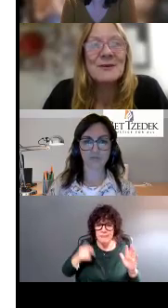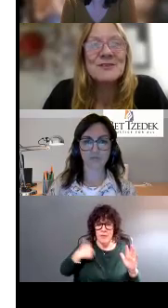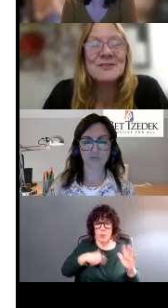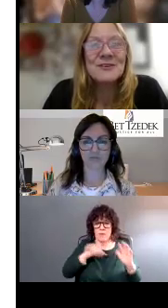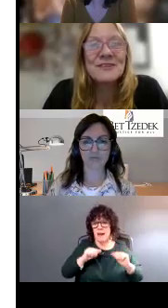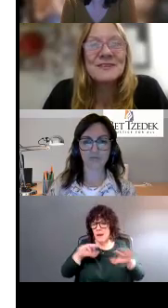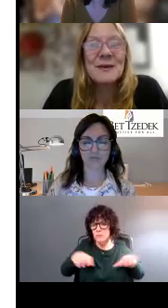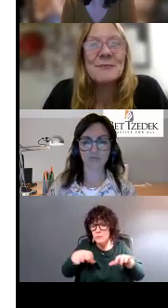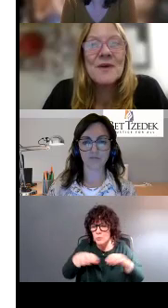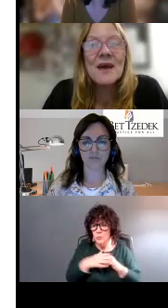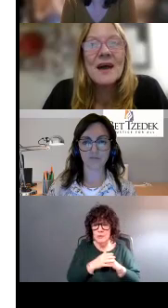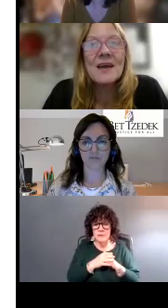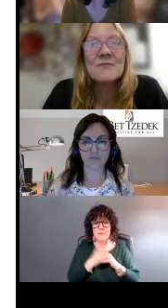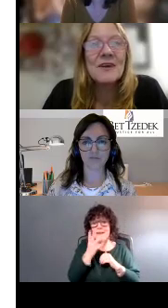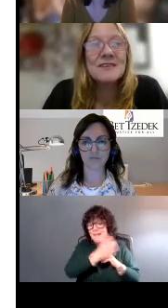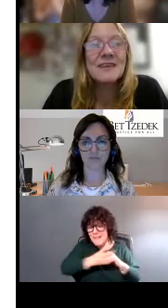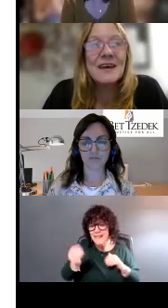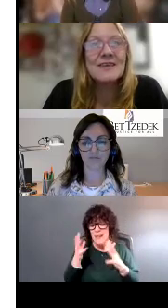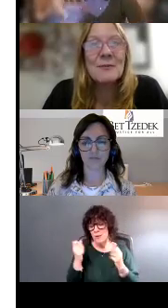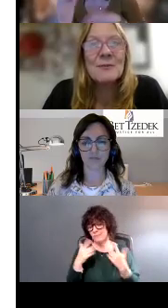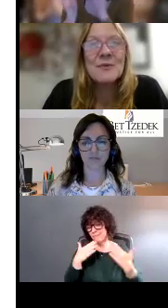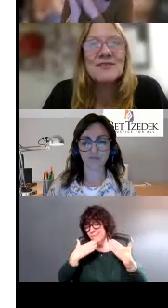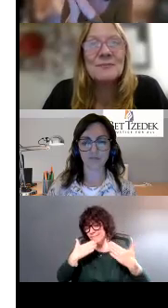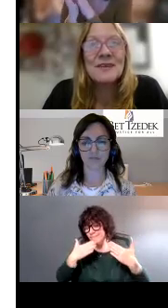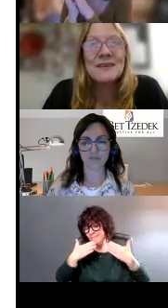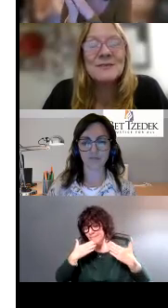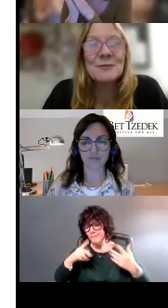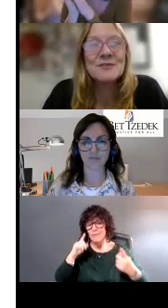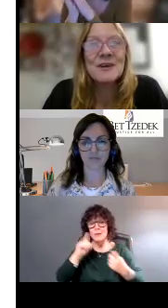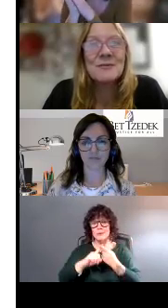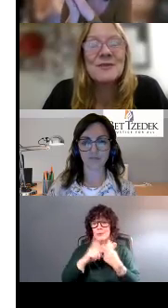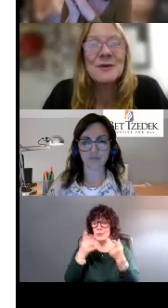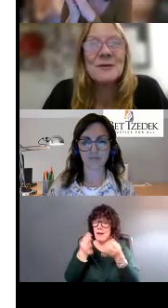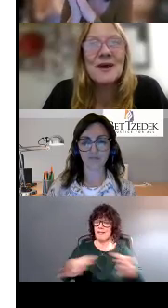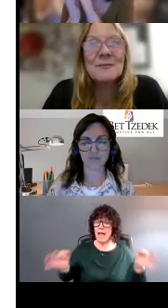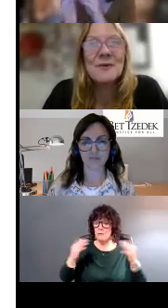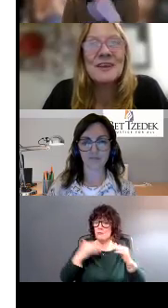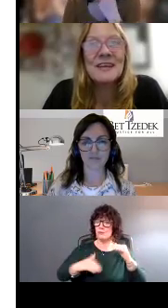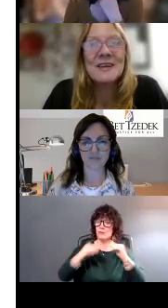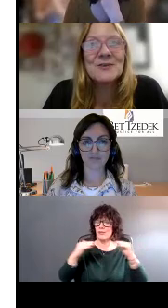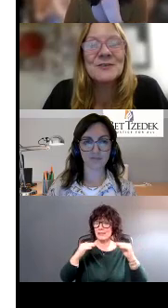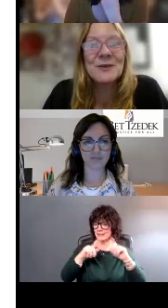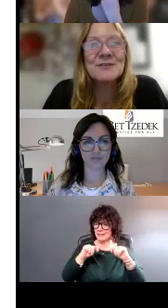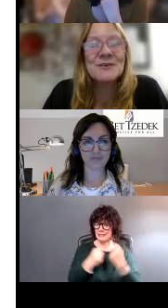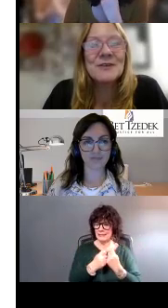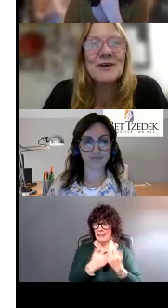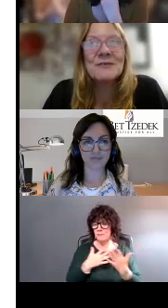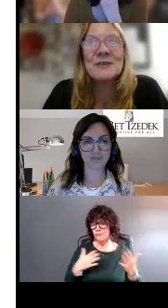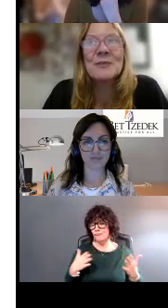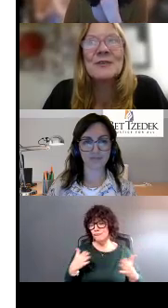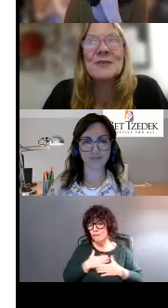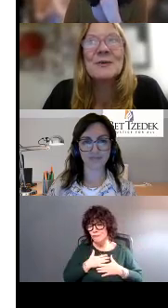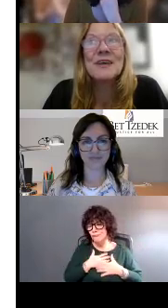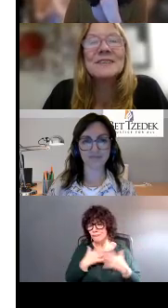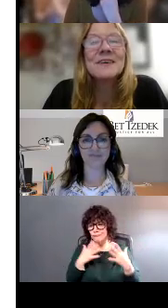the Language Justice team. I am very sad I won't be spending so much time with you. We've really got to know each other over